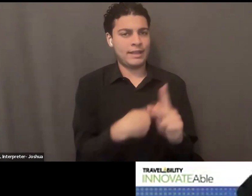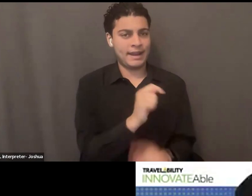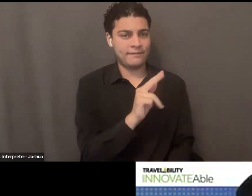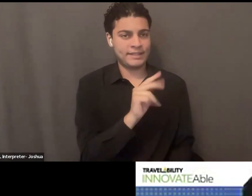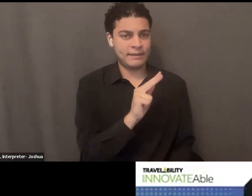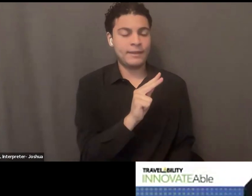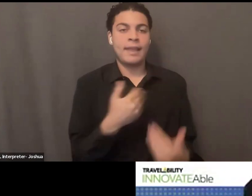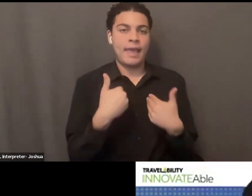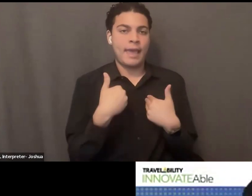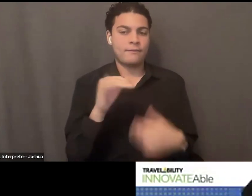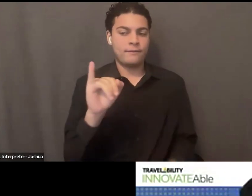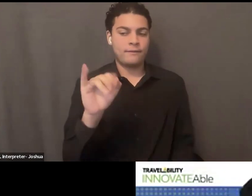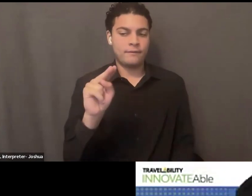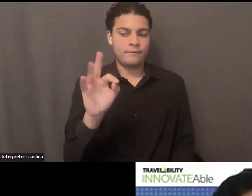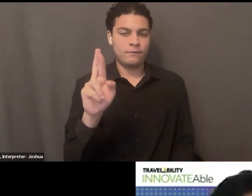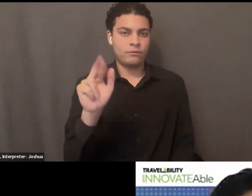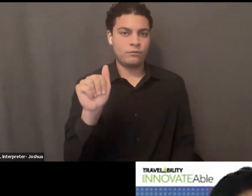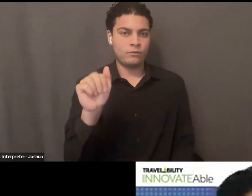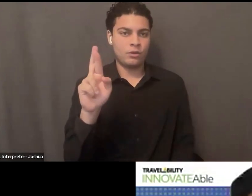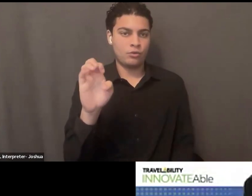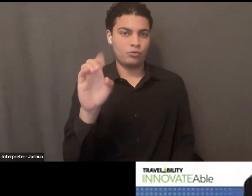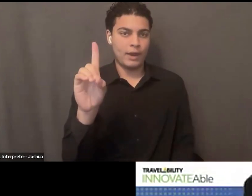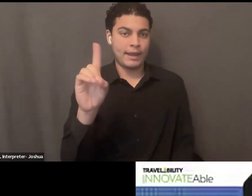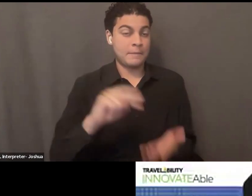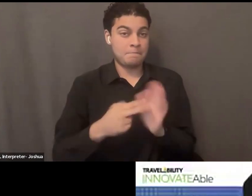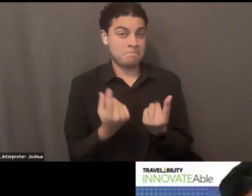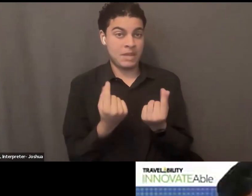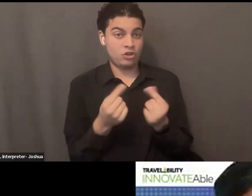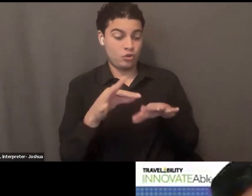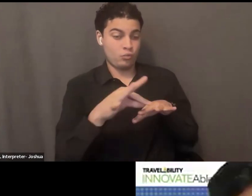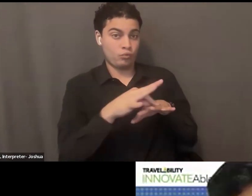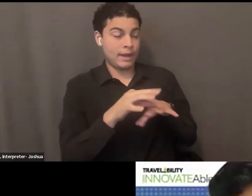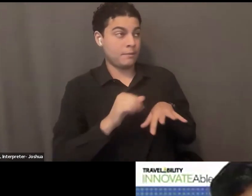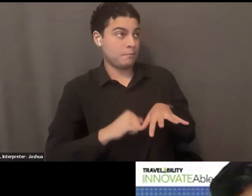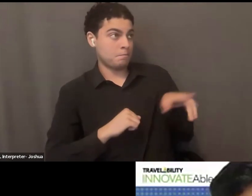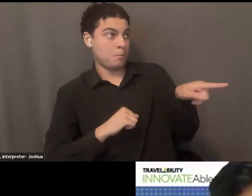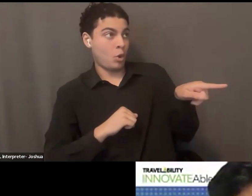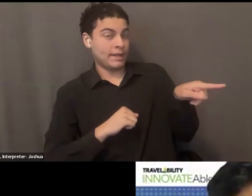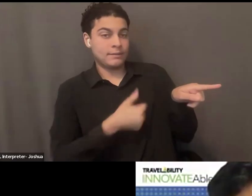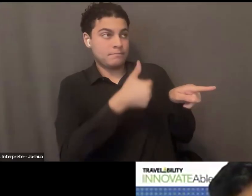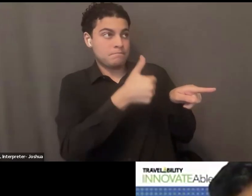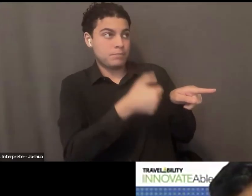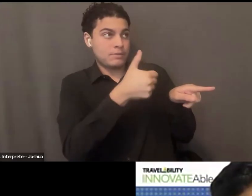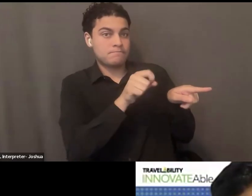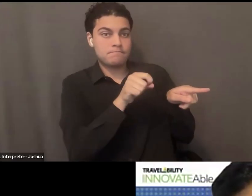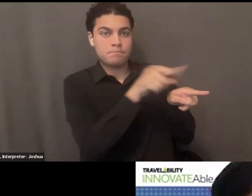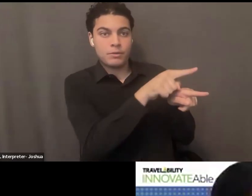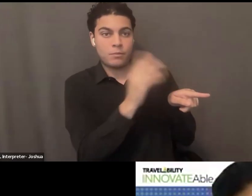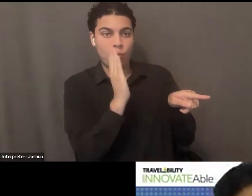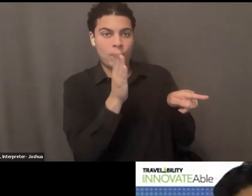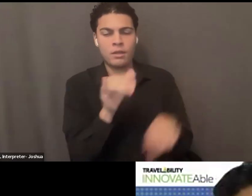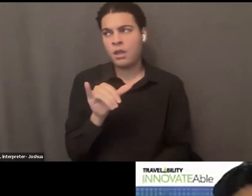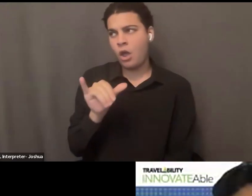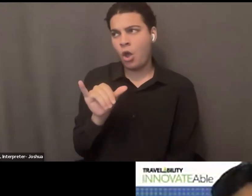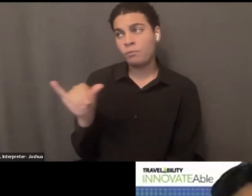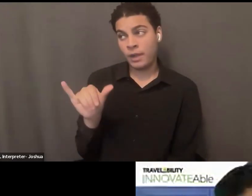So for the TV, all you do is directly point the ring to the TV and push the button. So it would connect like a universal remote.